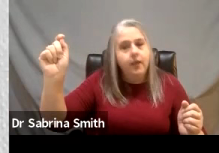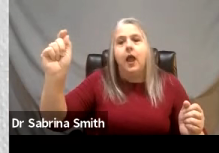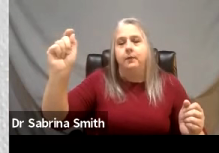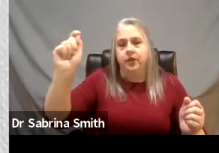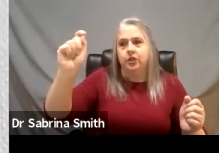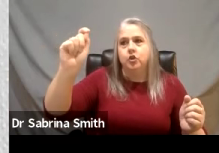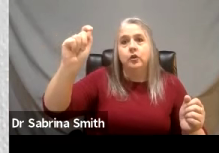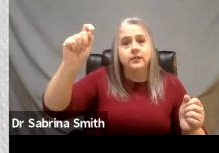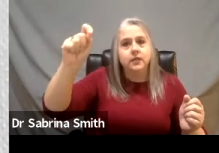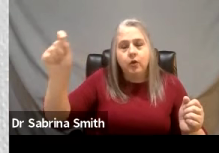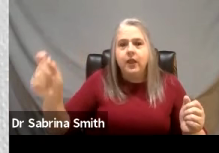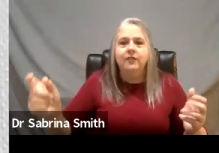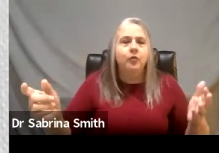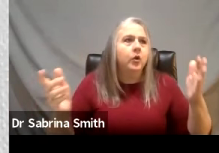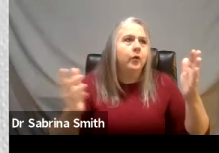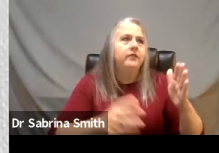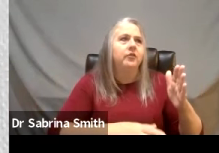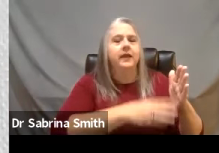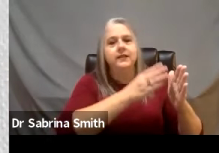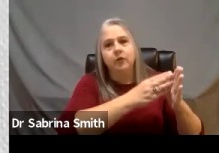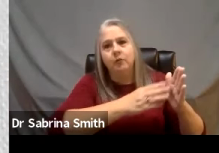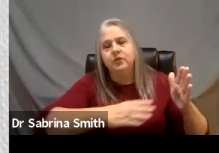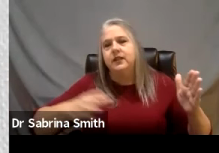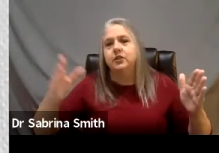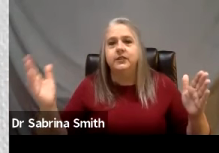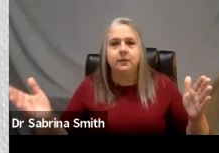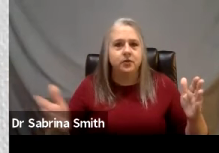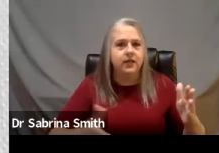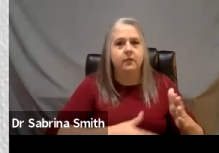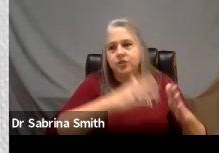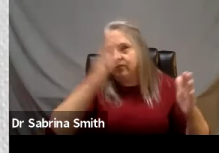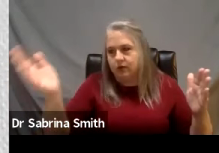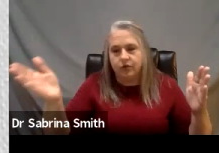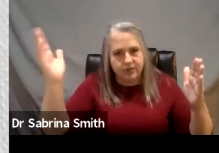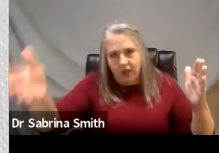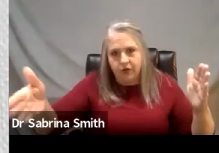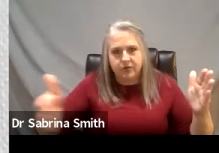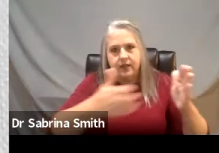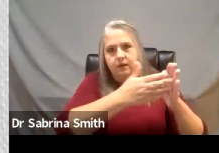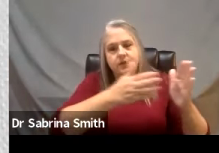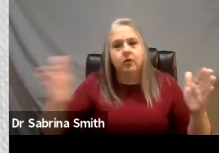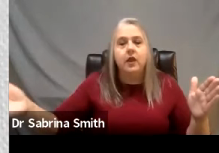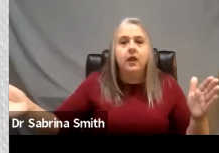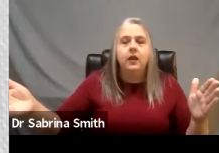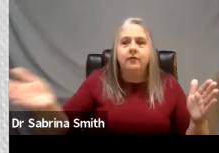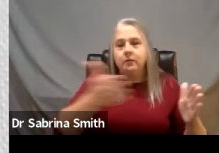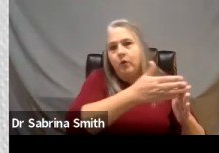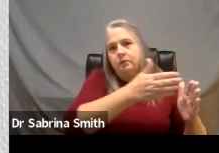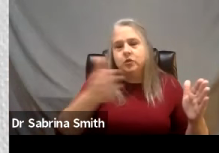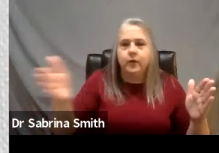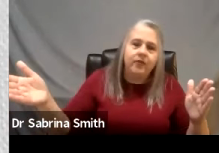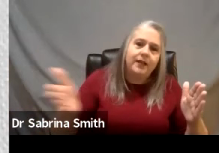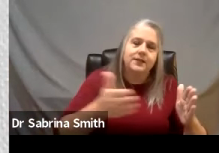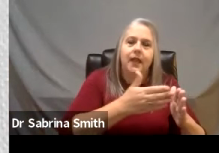feel, I'm going to control it. So if we're going from like a 0% to a 10%, which is 100%. So if I'm